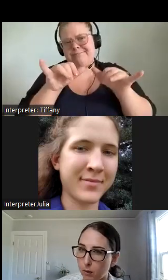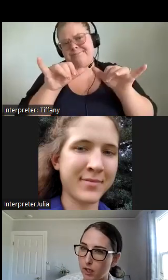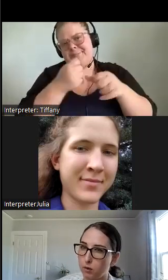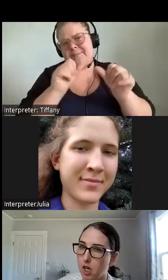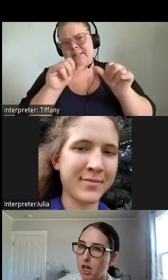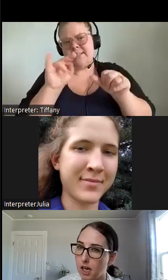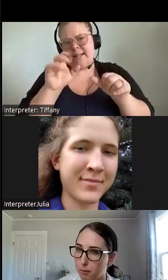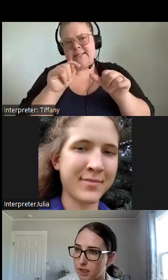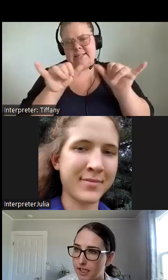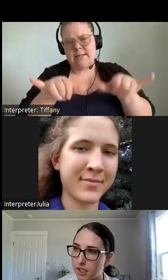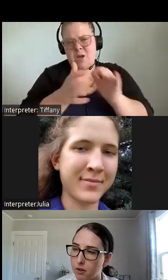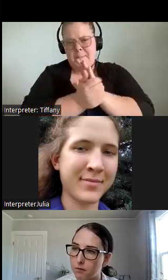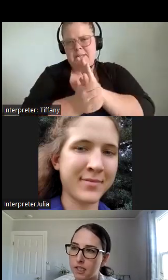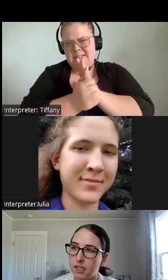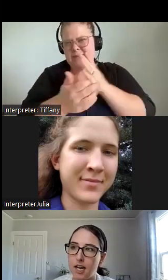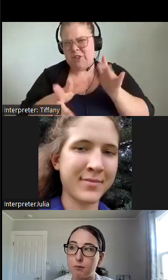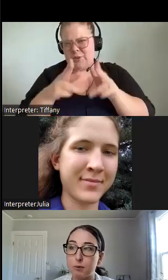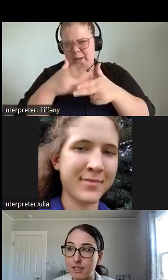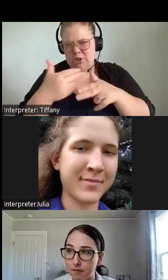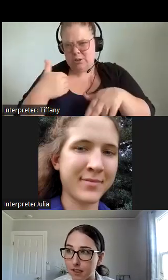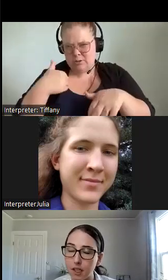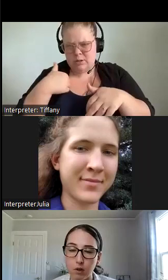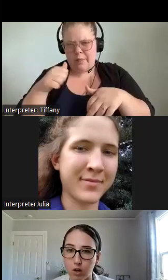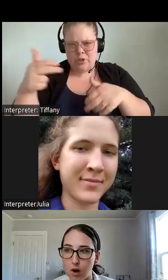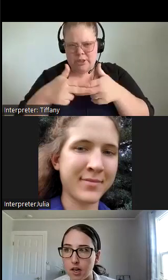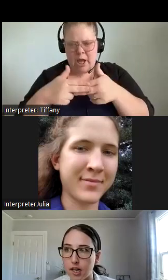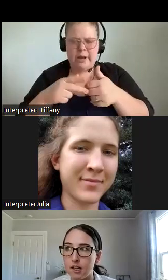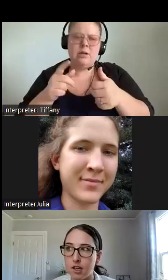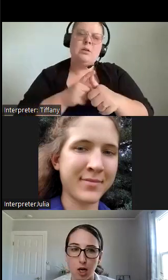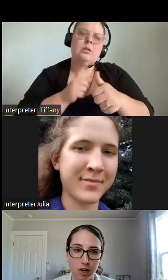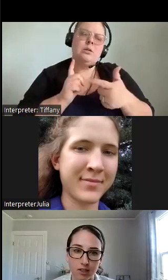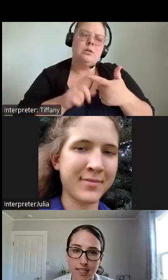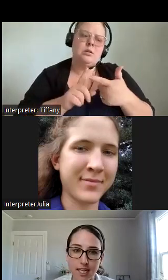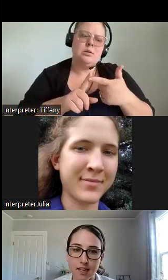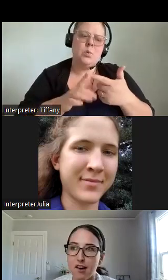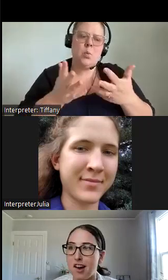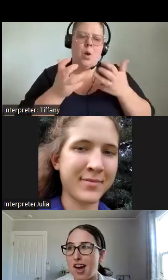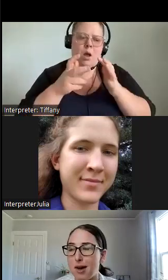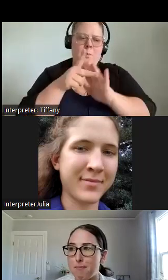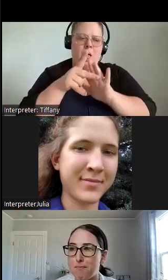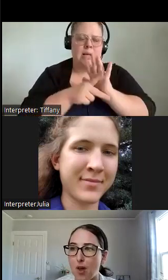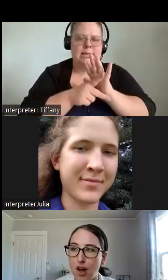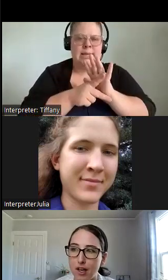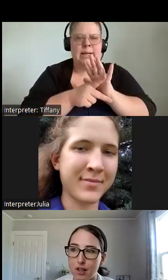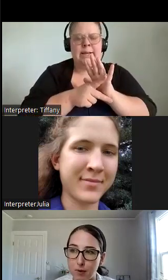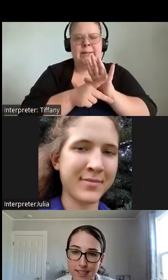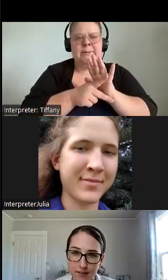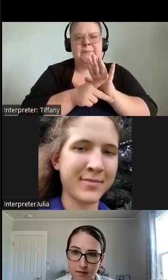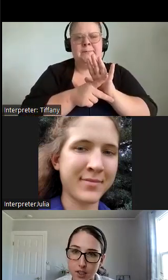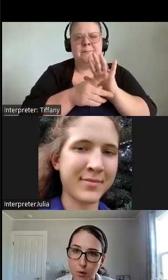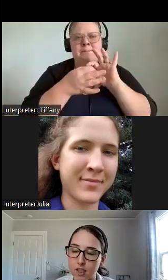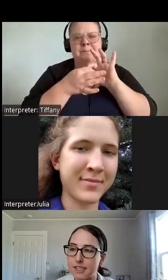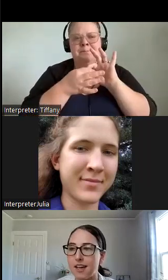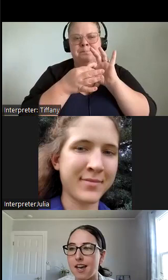that we went over a couple slides ago. Specifically, we're requiring a policy on rights